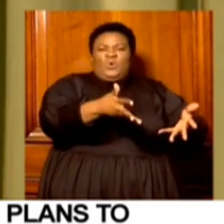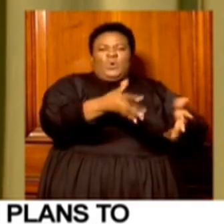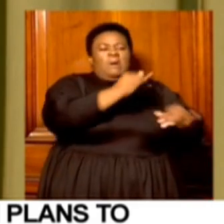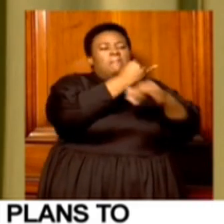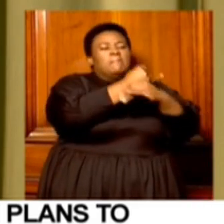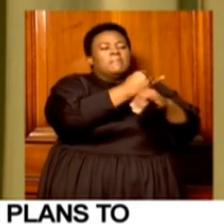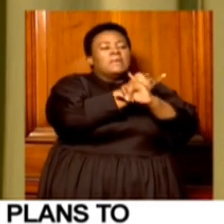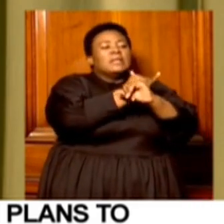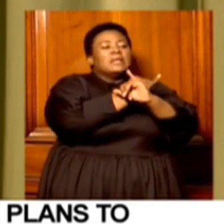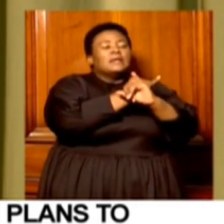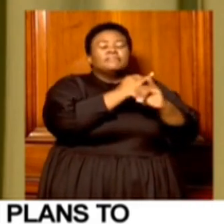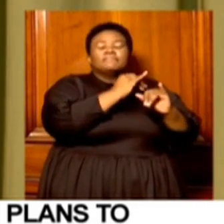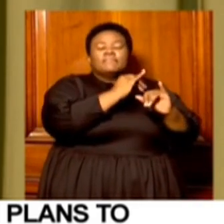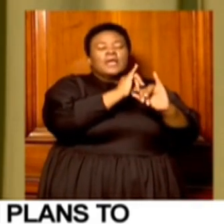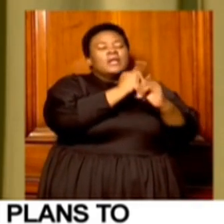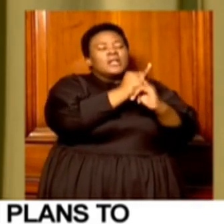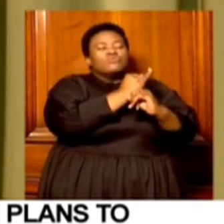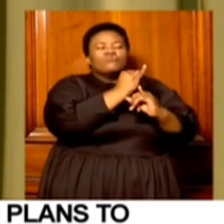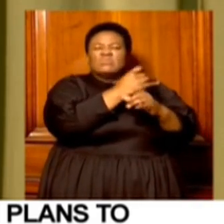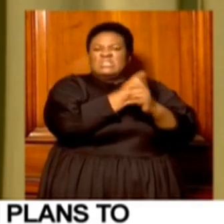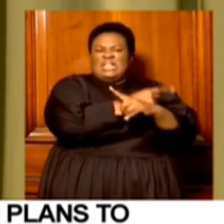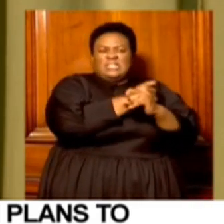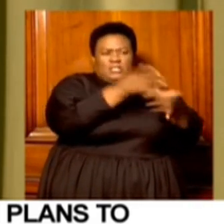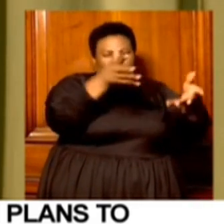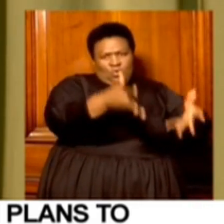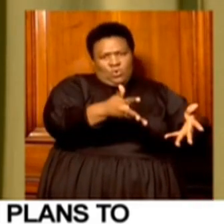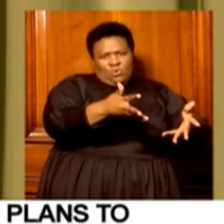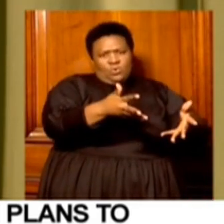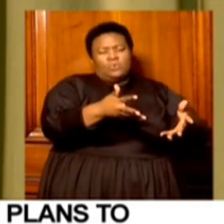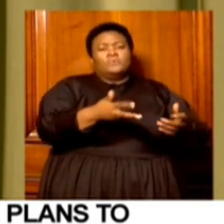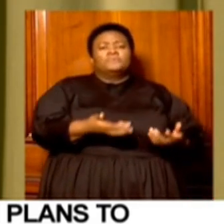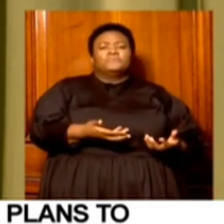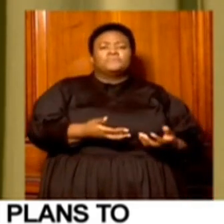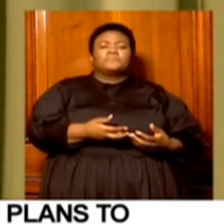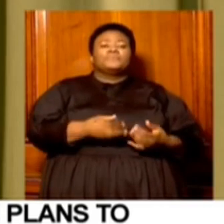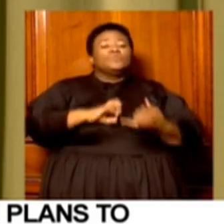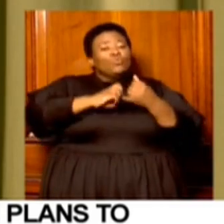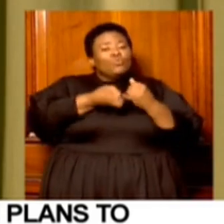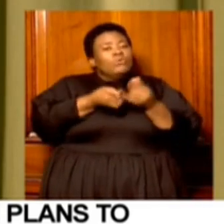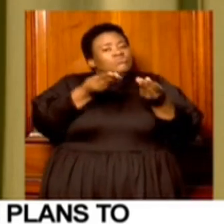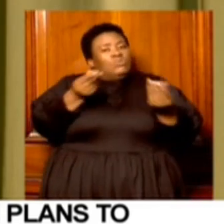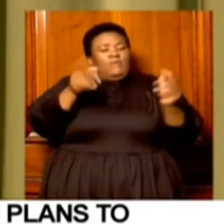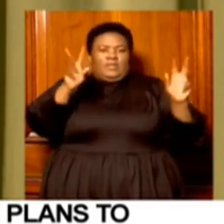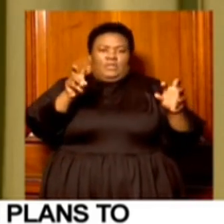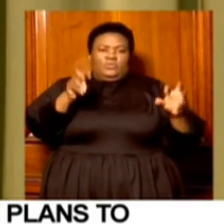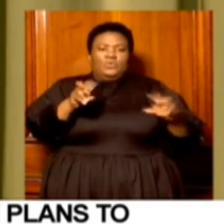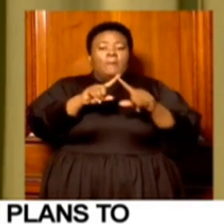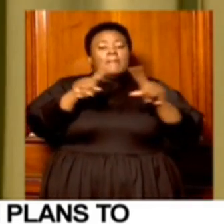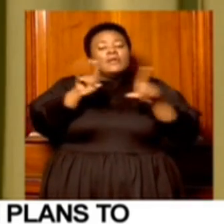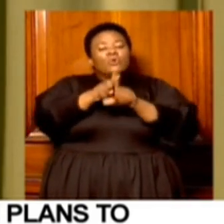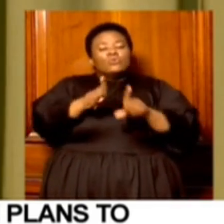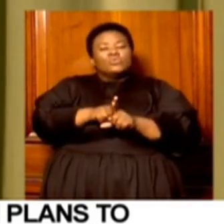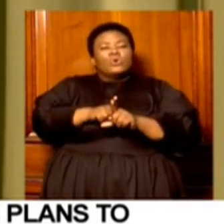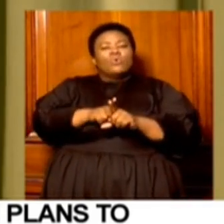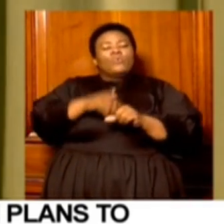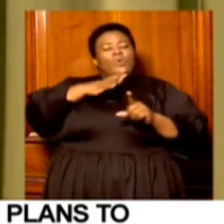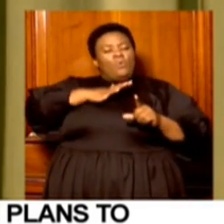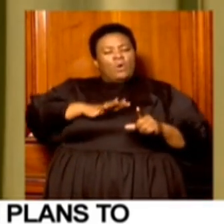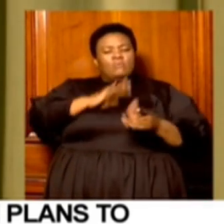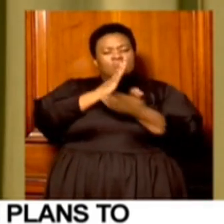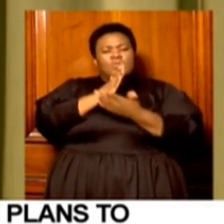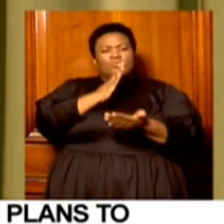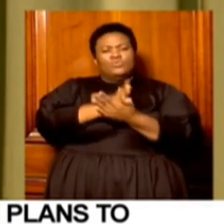these issues, we are restructuring, and at the same time, we are addressing formalization so that the taxi